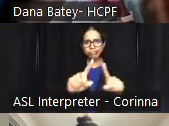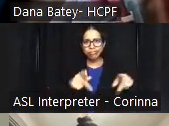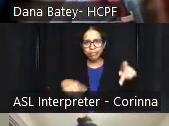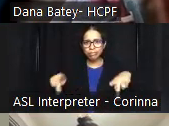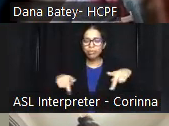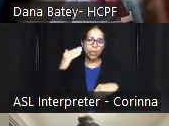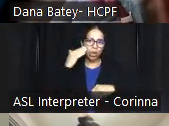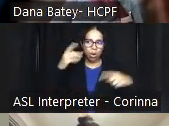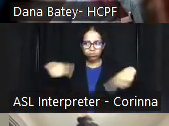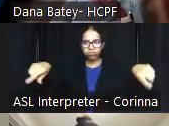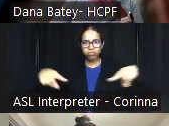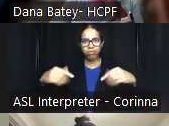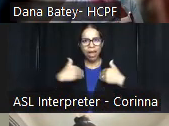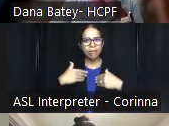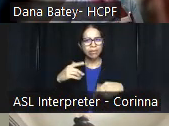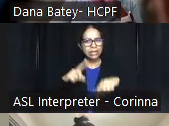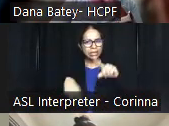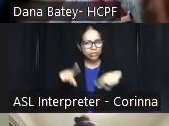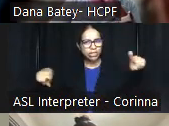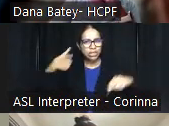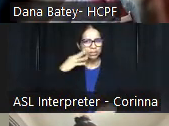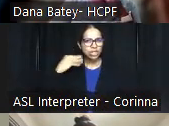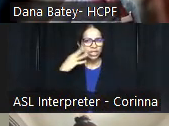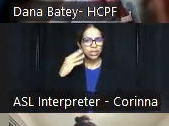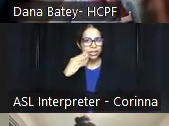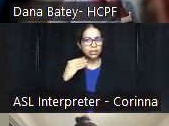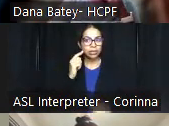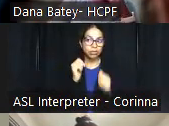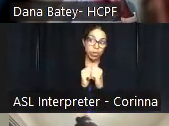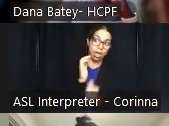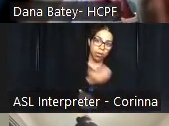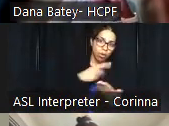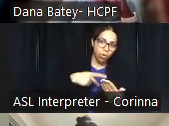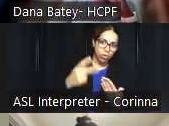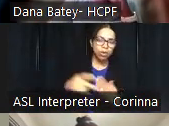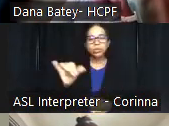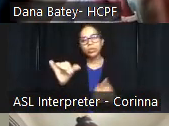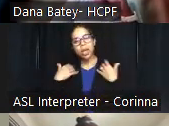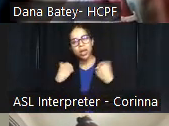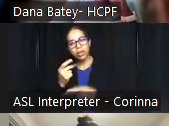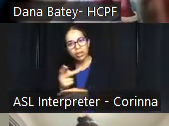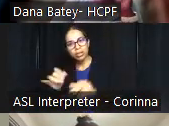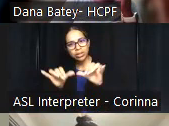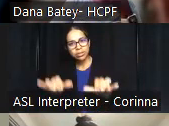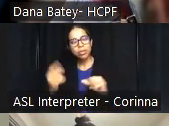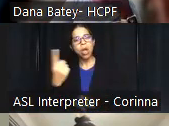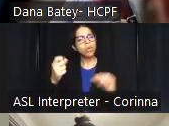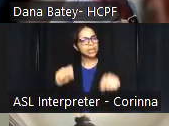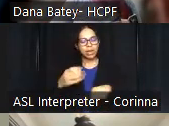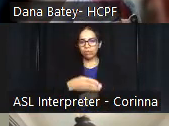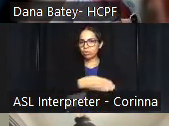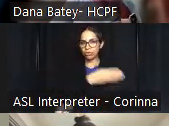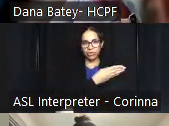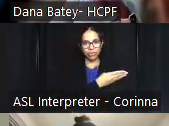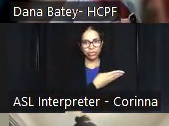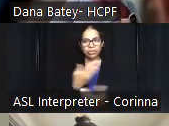healthcare system, but I think there's always room for improvement. So what we're hoping to get feedback on is who else should we be